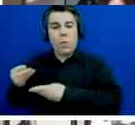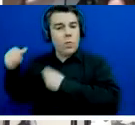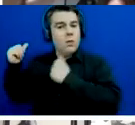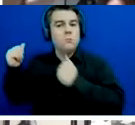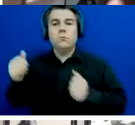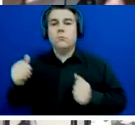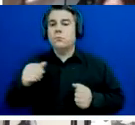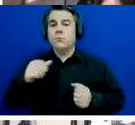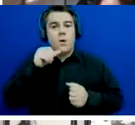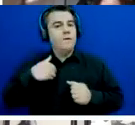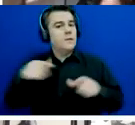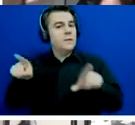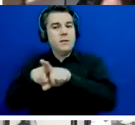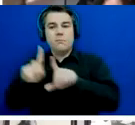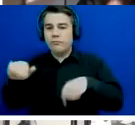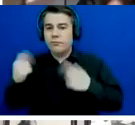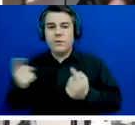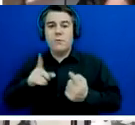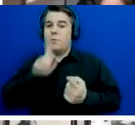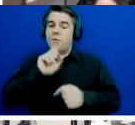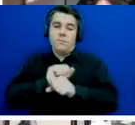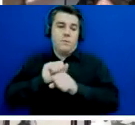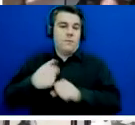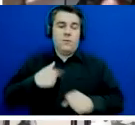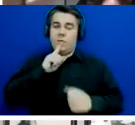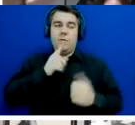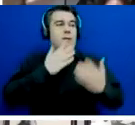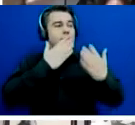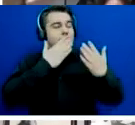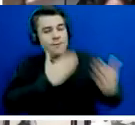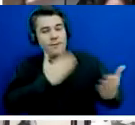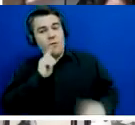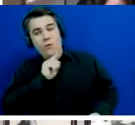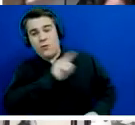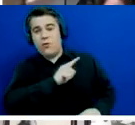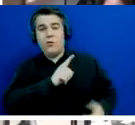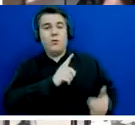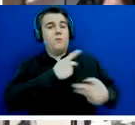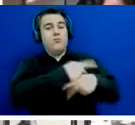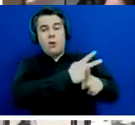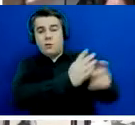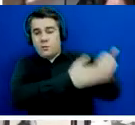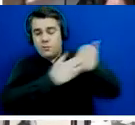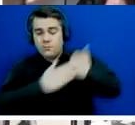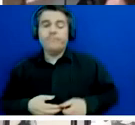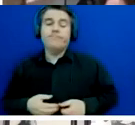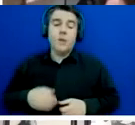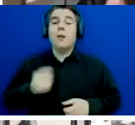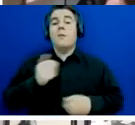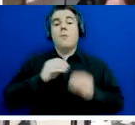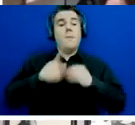same things since then. So I'm super grateful for her, super grateful for these products. A little more on my story